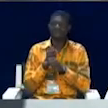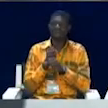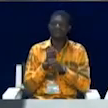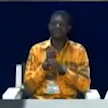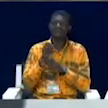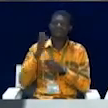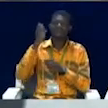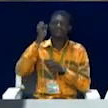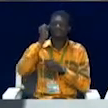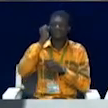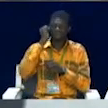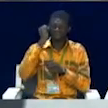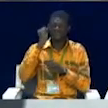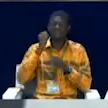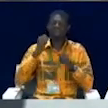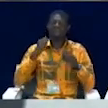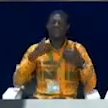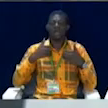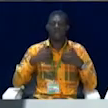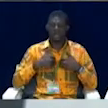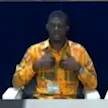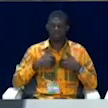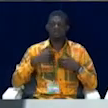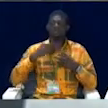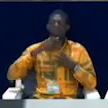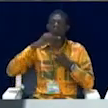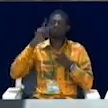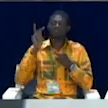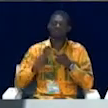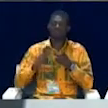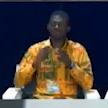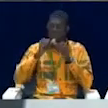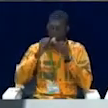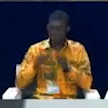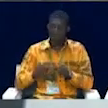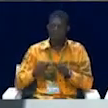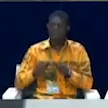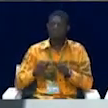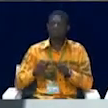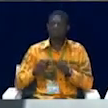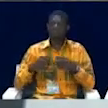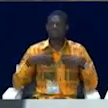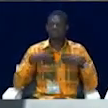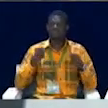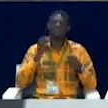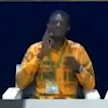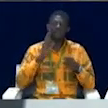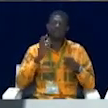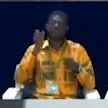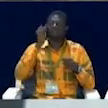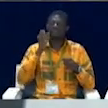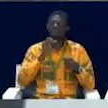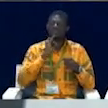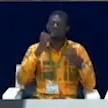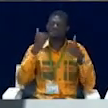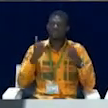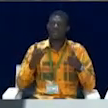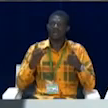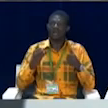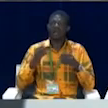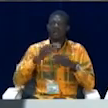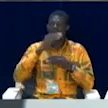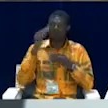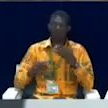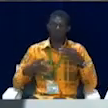has perfectly and permanently healed. She is now